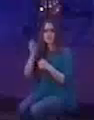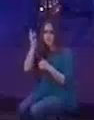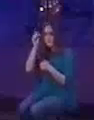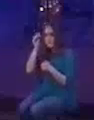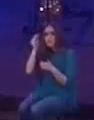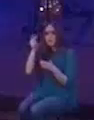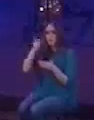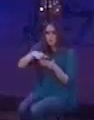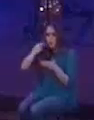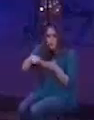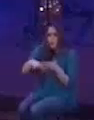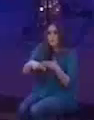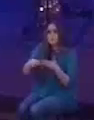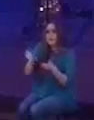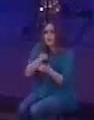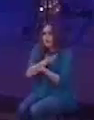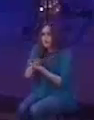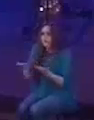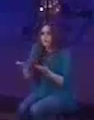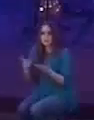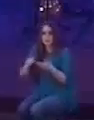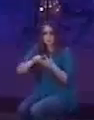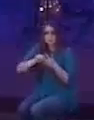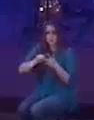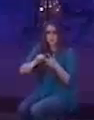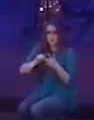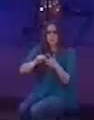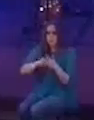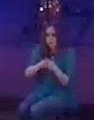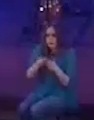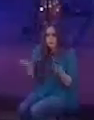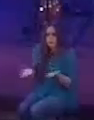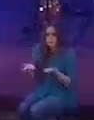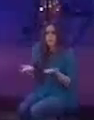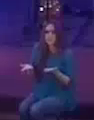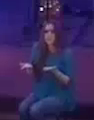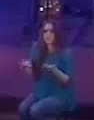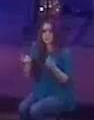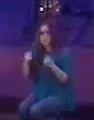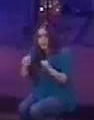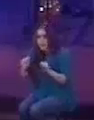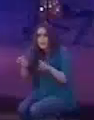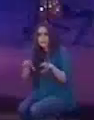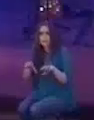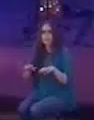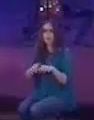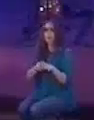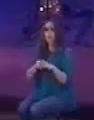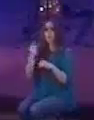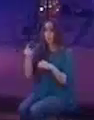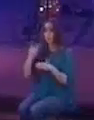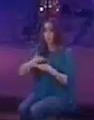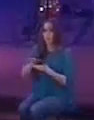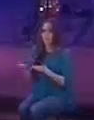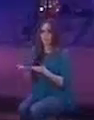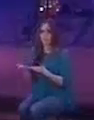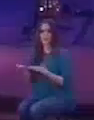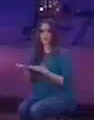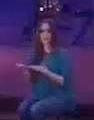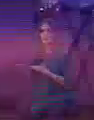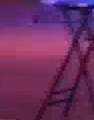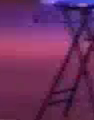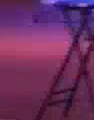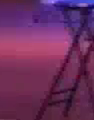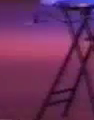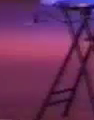programs and everything we've tried to do through the years, and even here now, and what we'll continue to try to do, the one thing that made